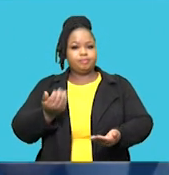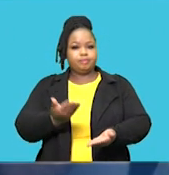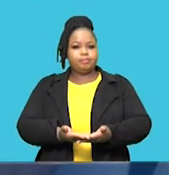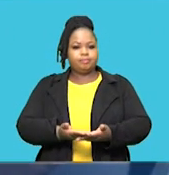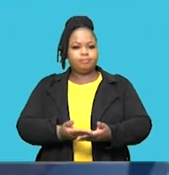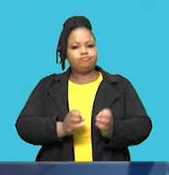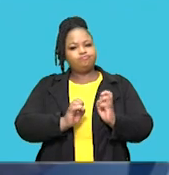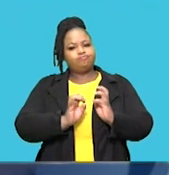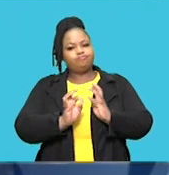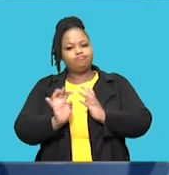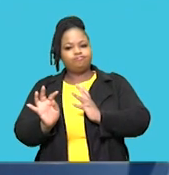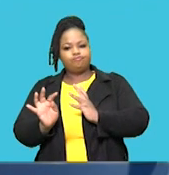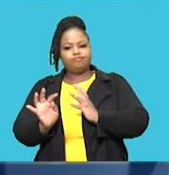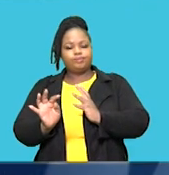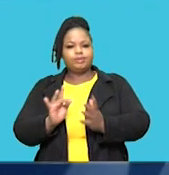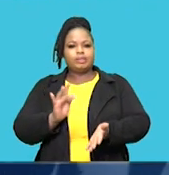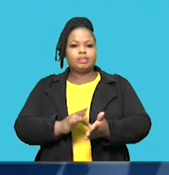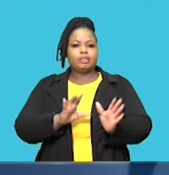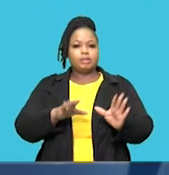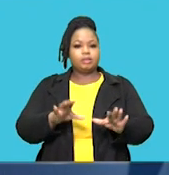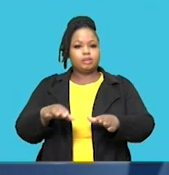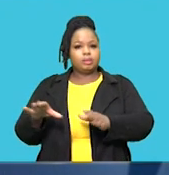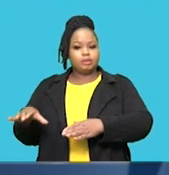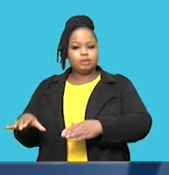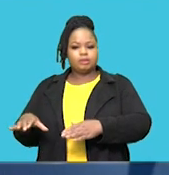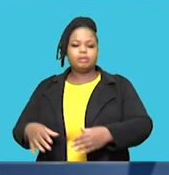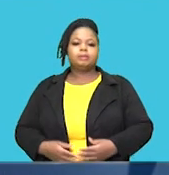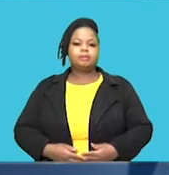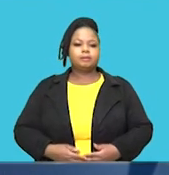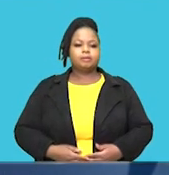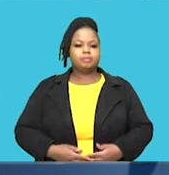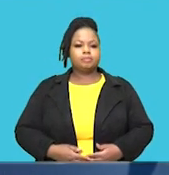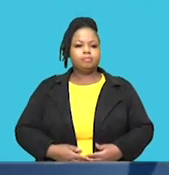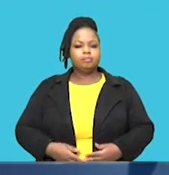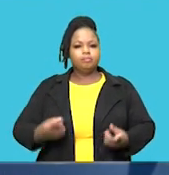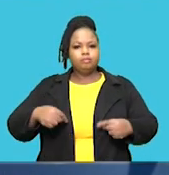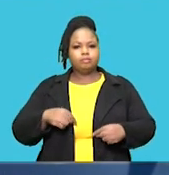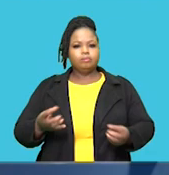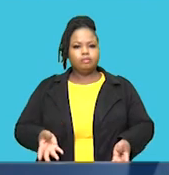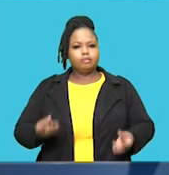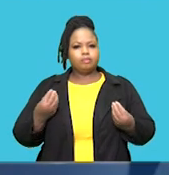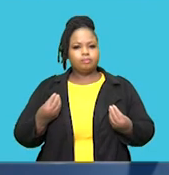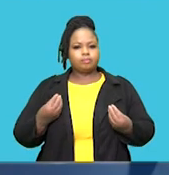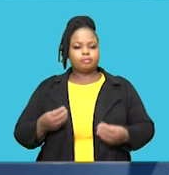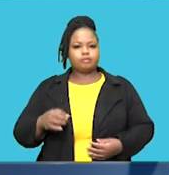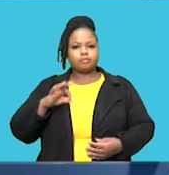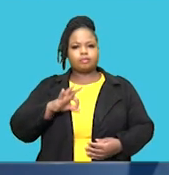mass centers that we had, we received